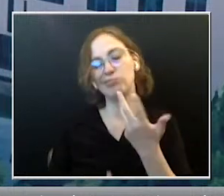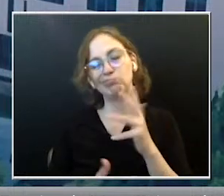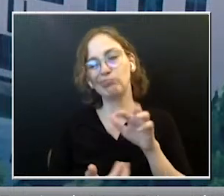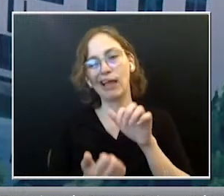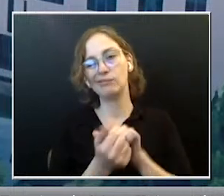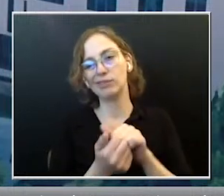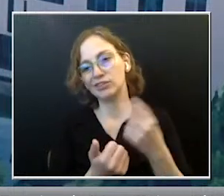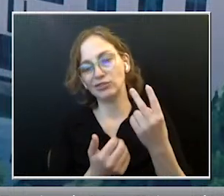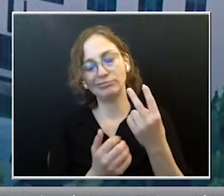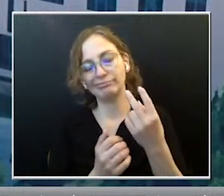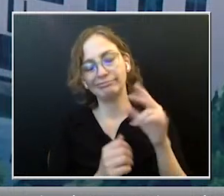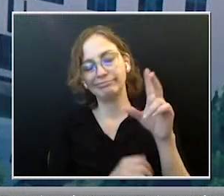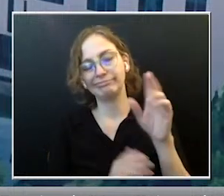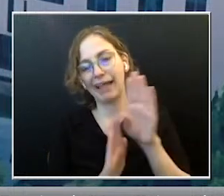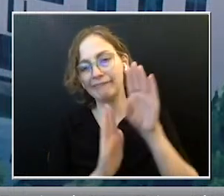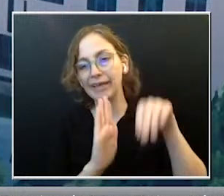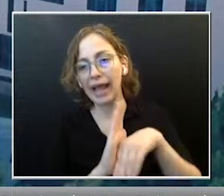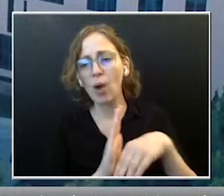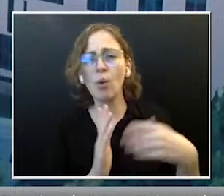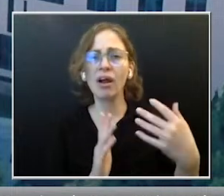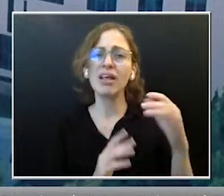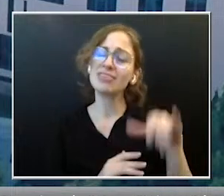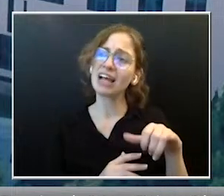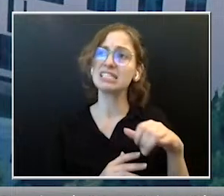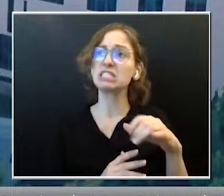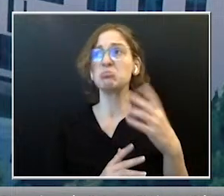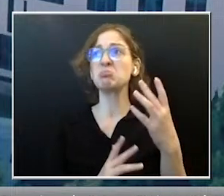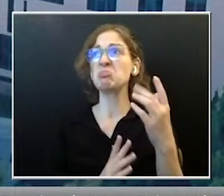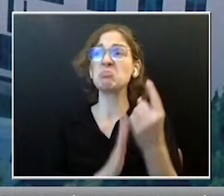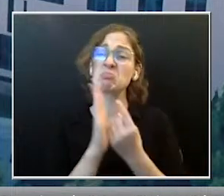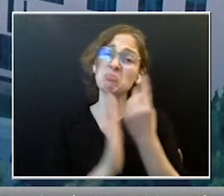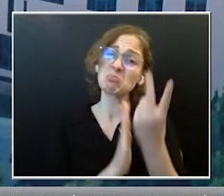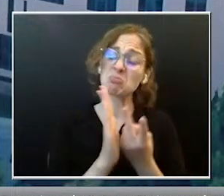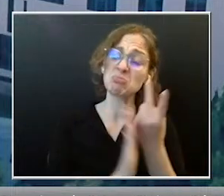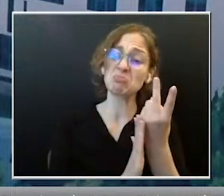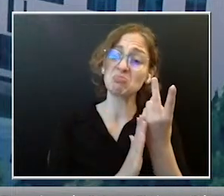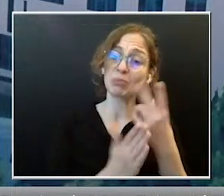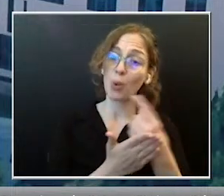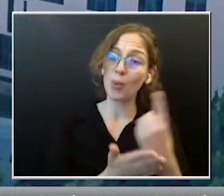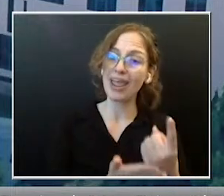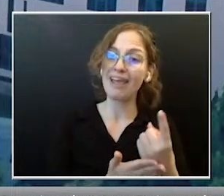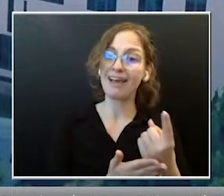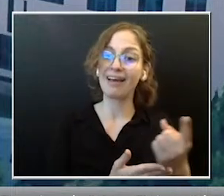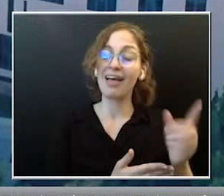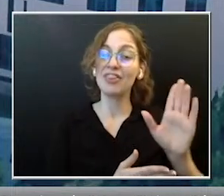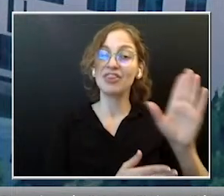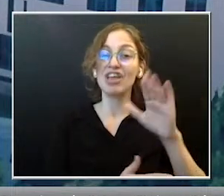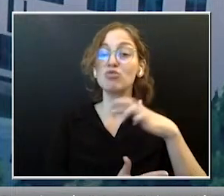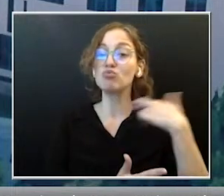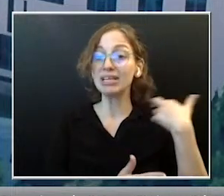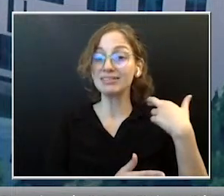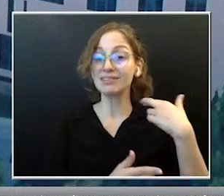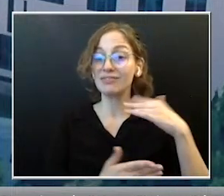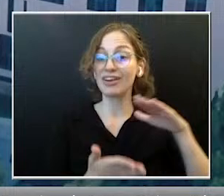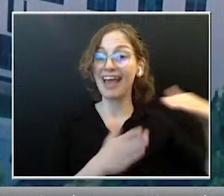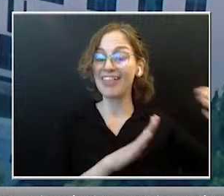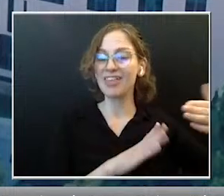week, they had half the death risk as people who were walking less than 1 mile a day in the same environment.